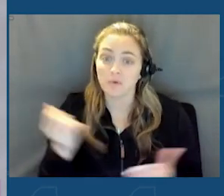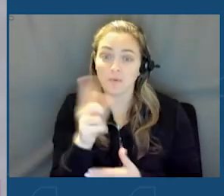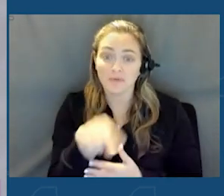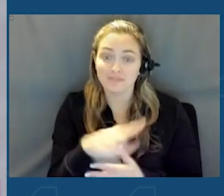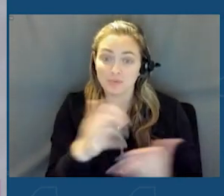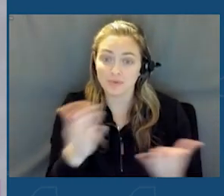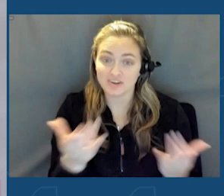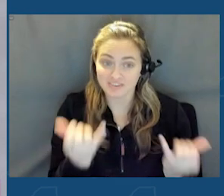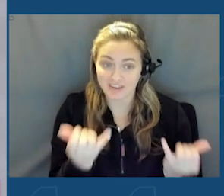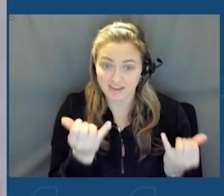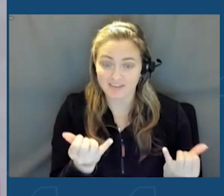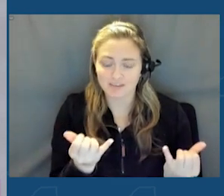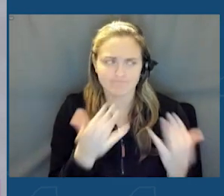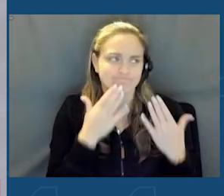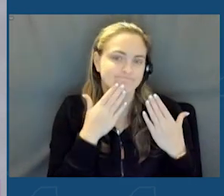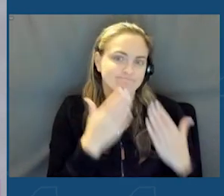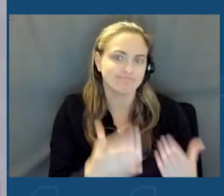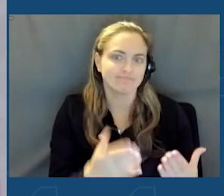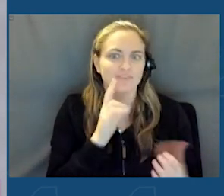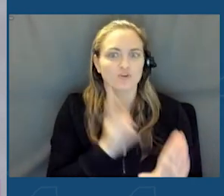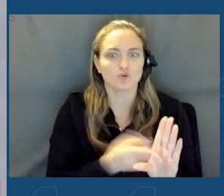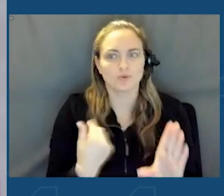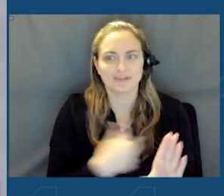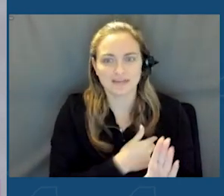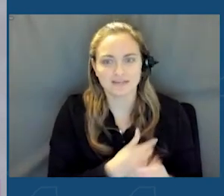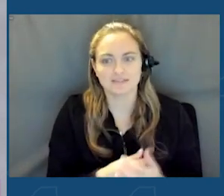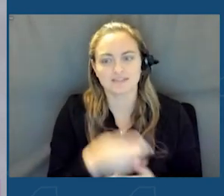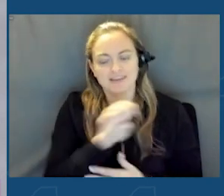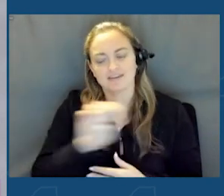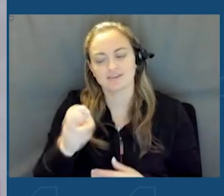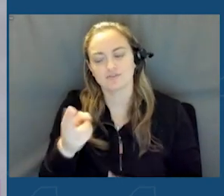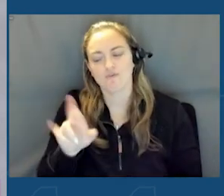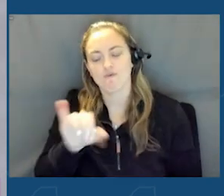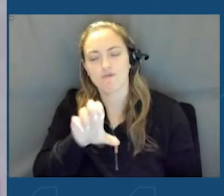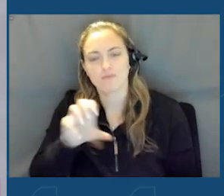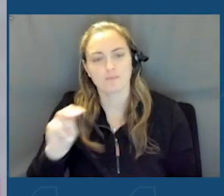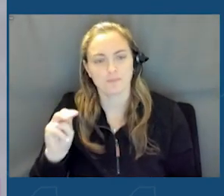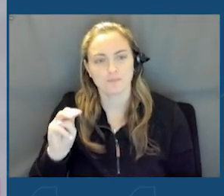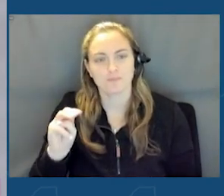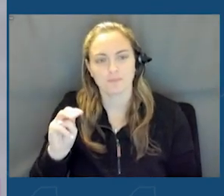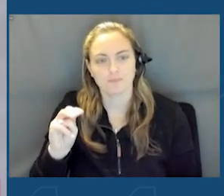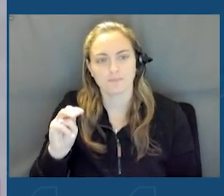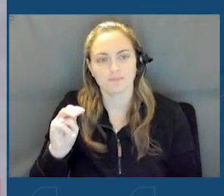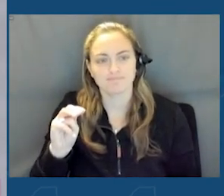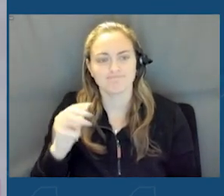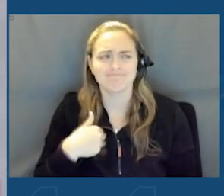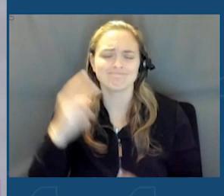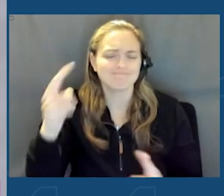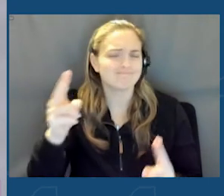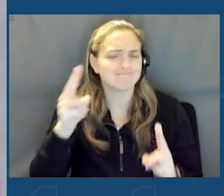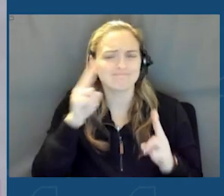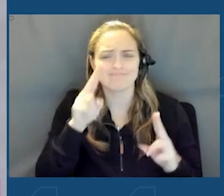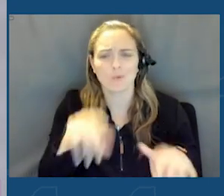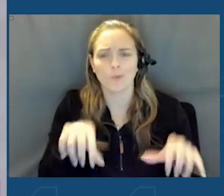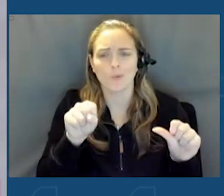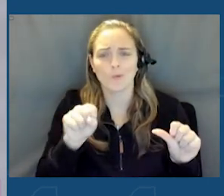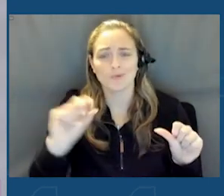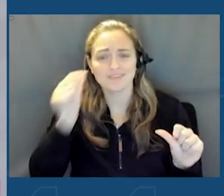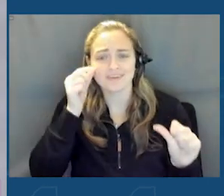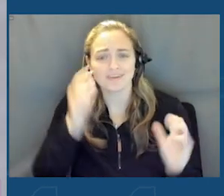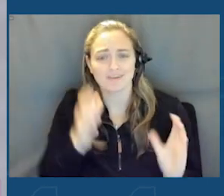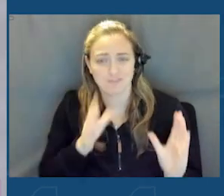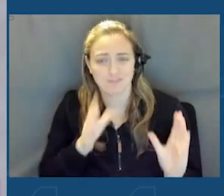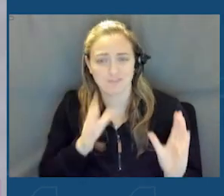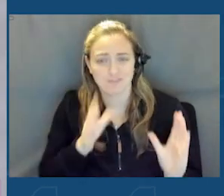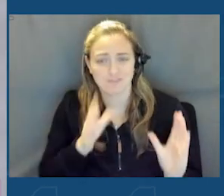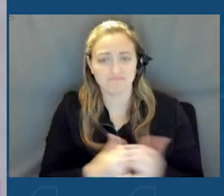today and thank you for joining us here in East Harlem. It's our honor to host Governor Hochul,